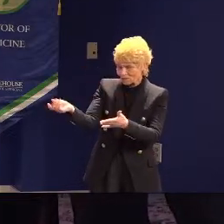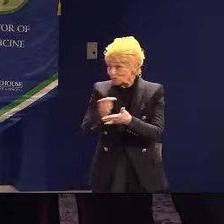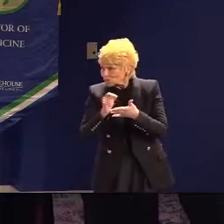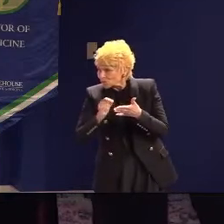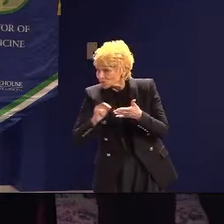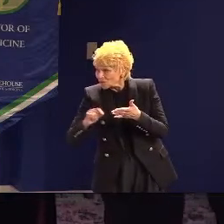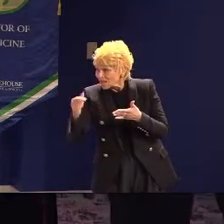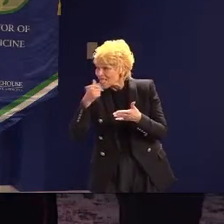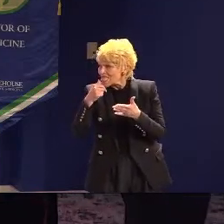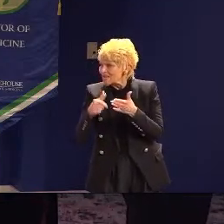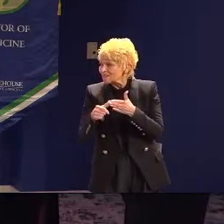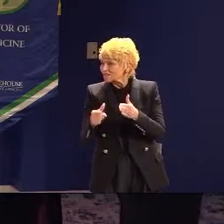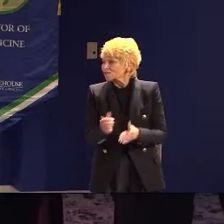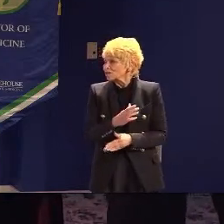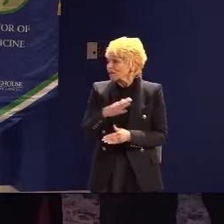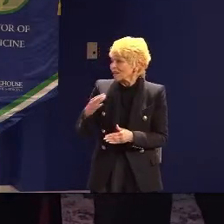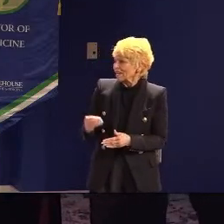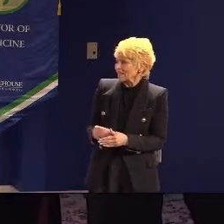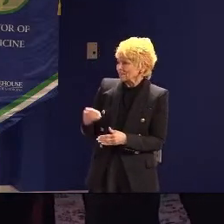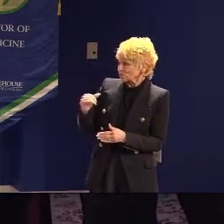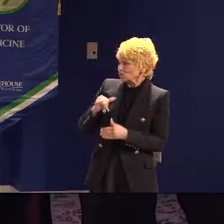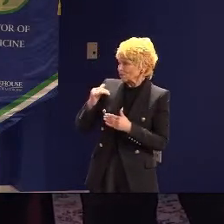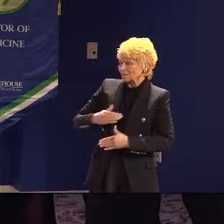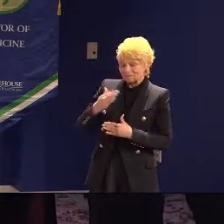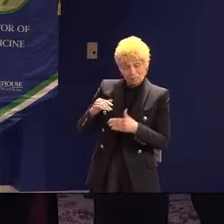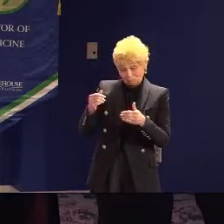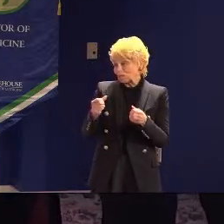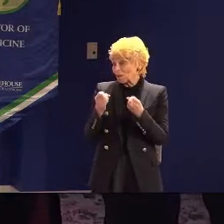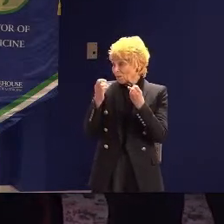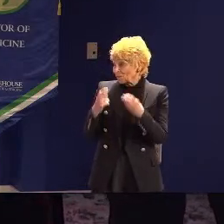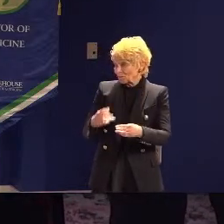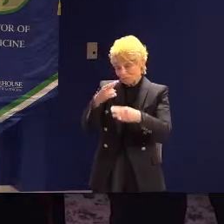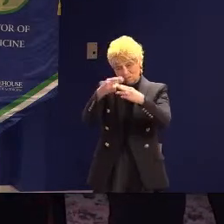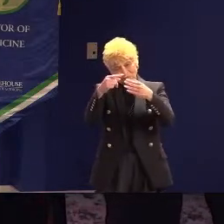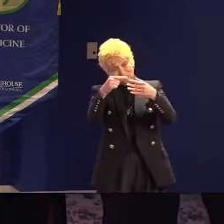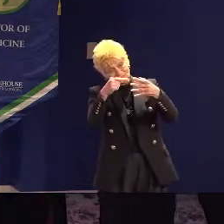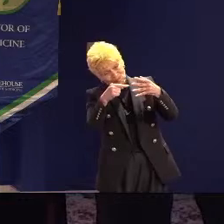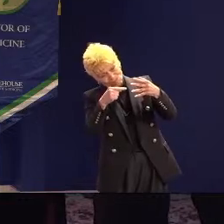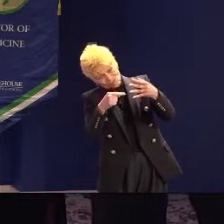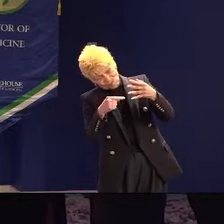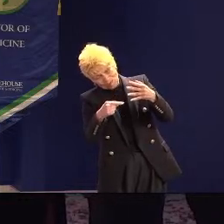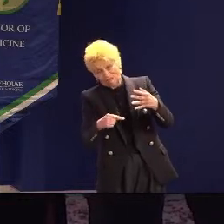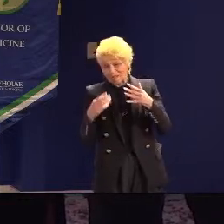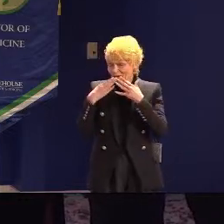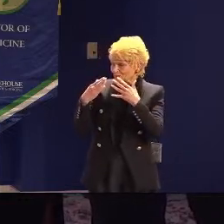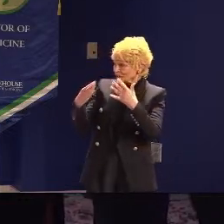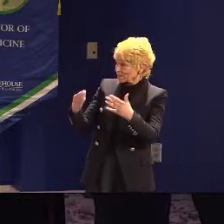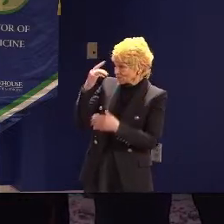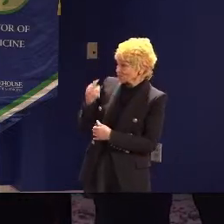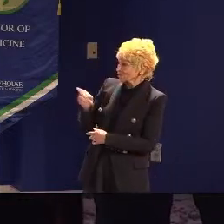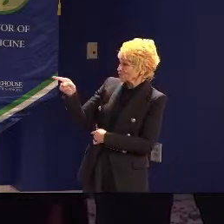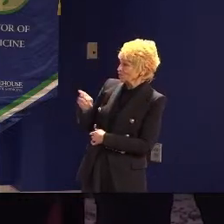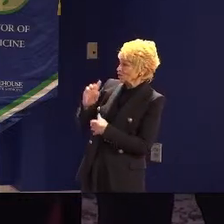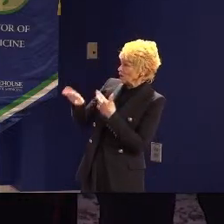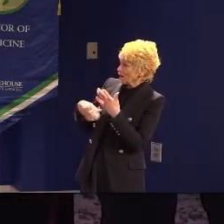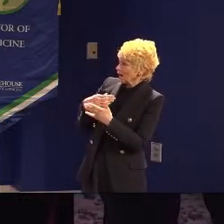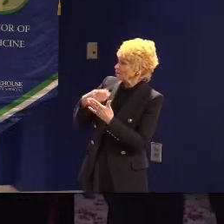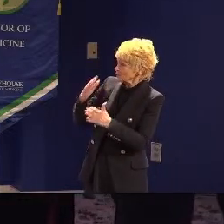Dr. Smith, Dr. Cosby, Dr. Mobley. I am so grateful for your belief in my ability to be a psychiatrist and supporting